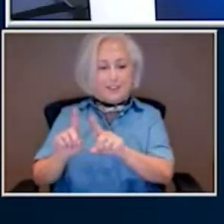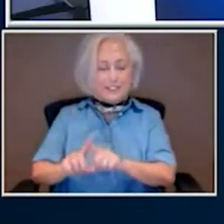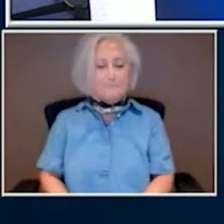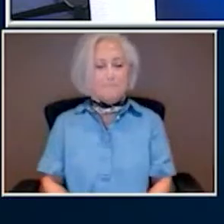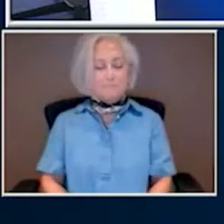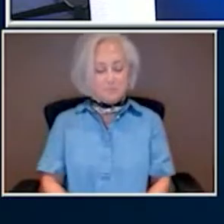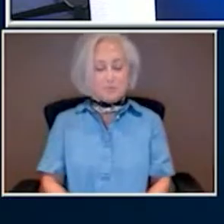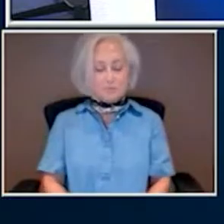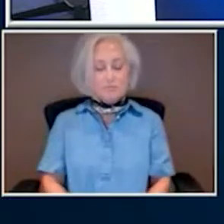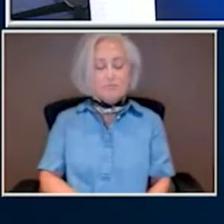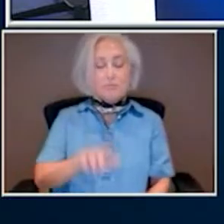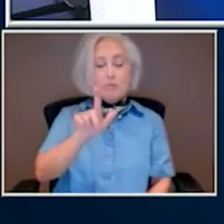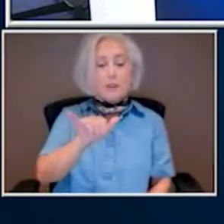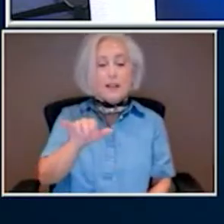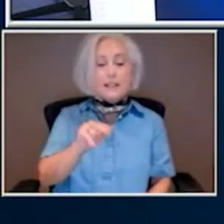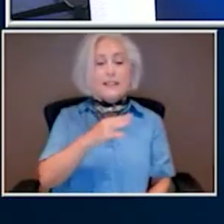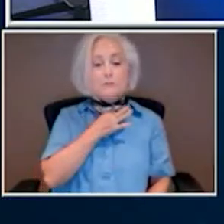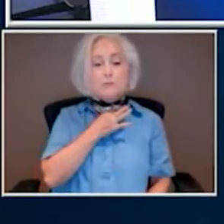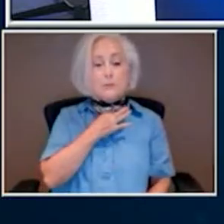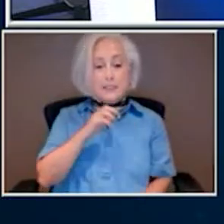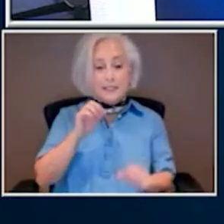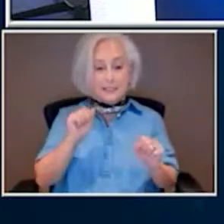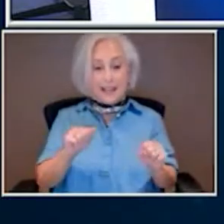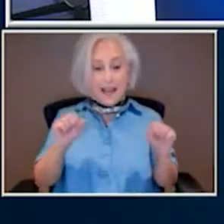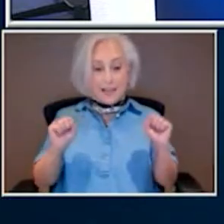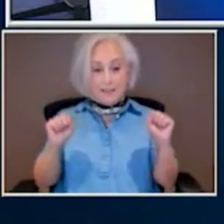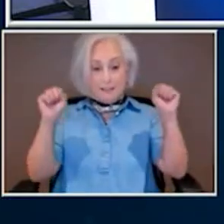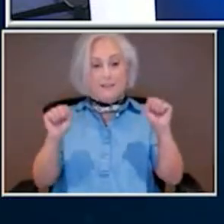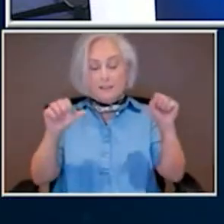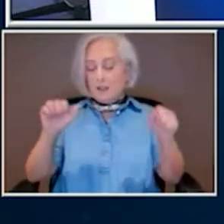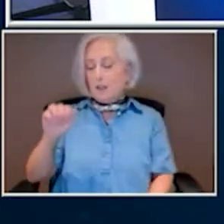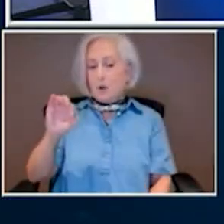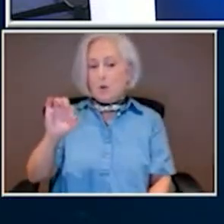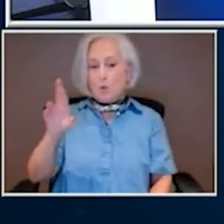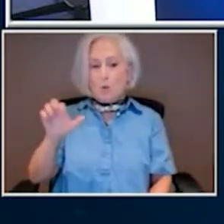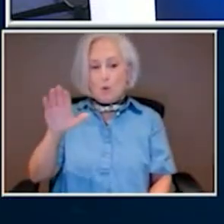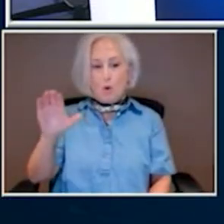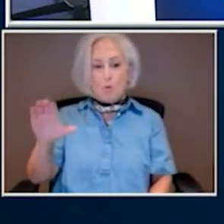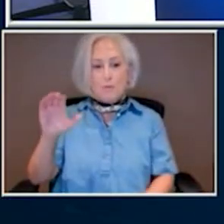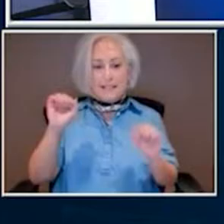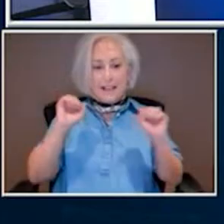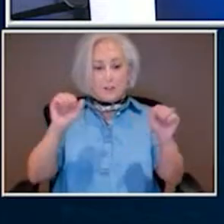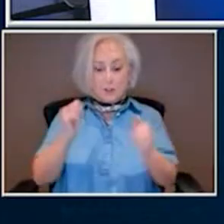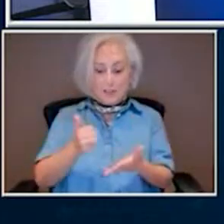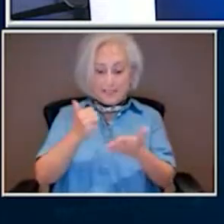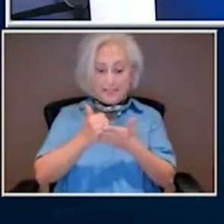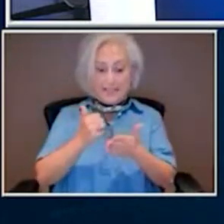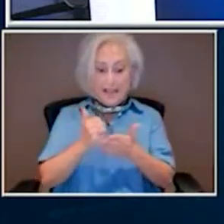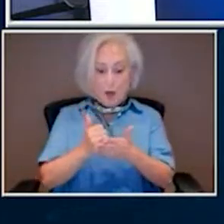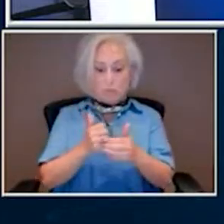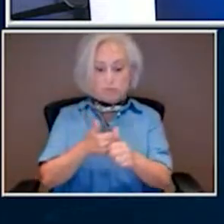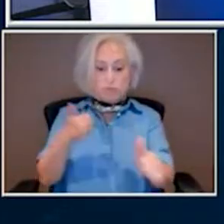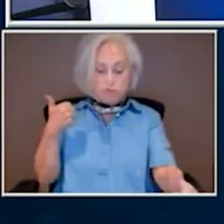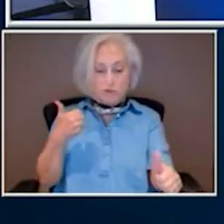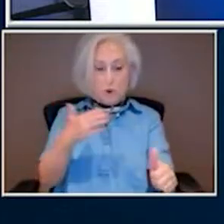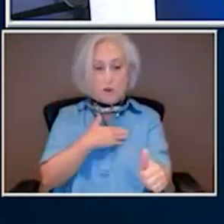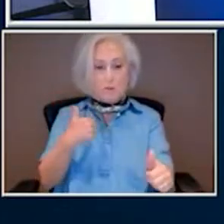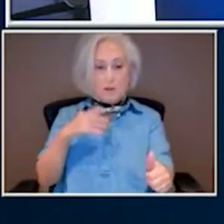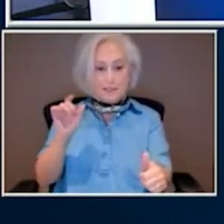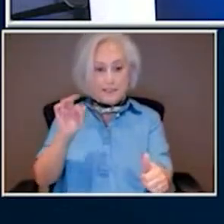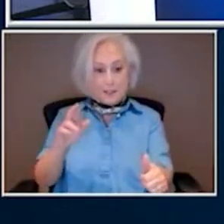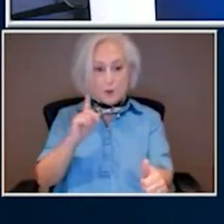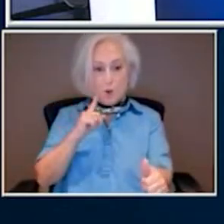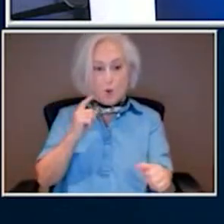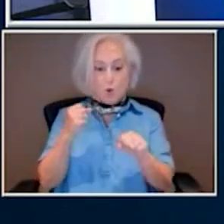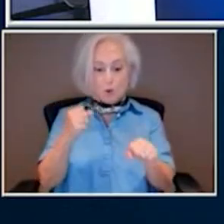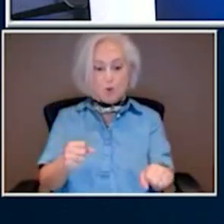Lynn wants to know, can aerobic exercise help prevent the recurrence of breast cancer or strengthen our immune system so that it can recognize breast cancer